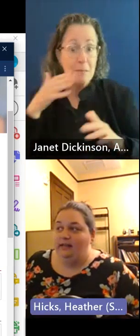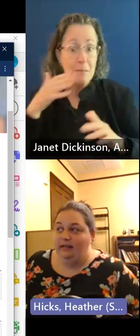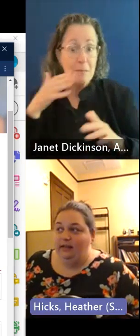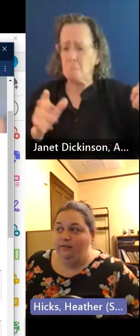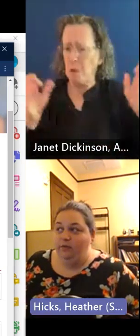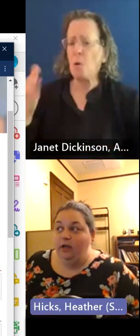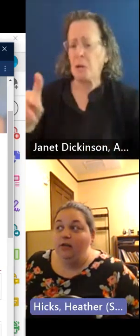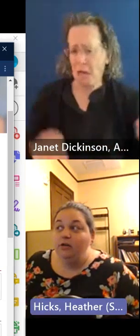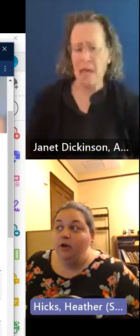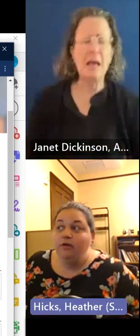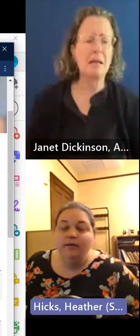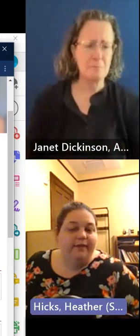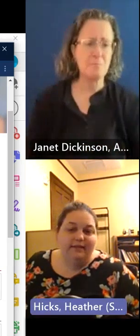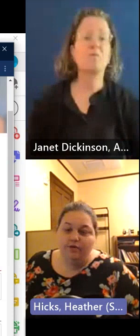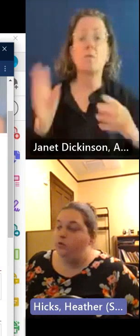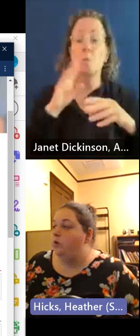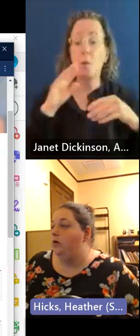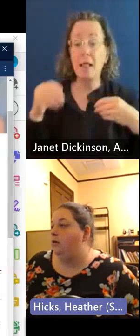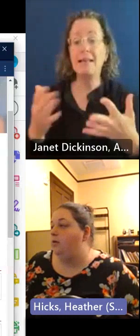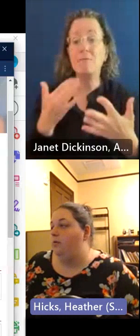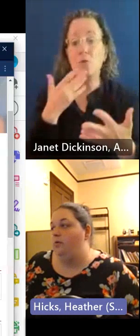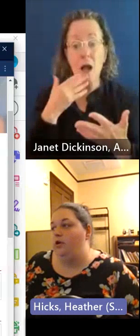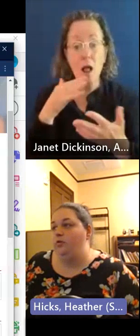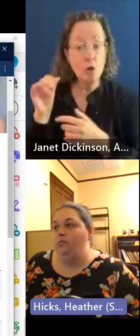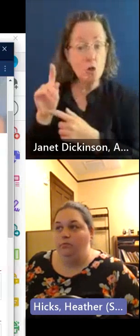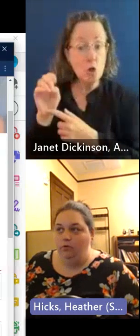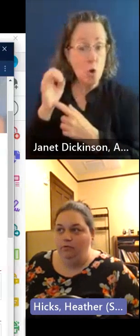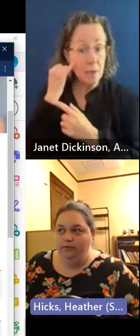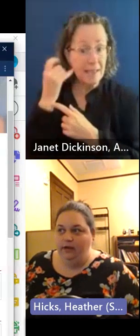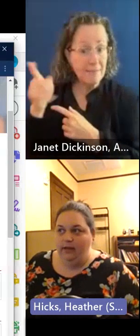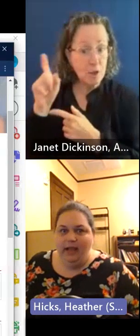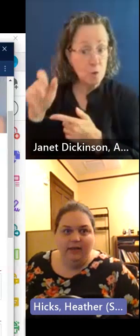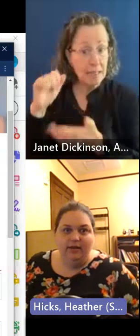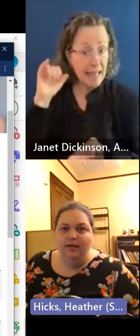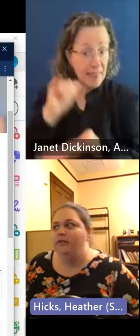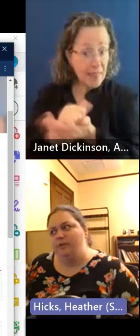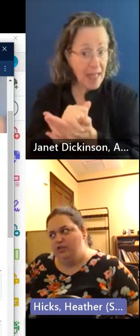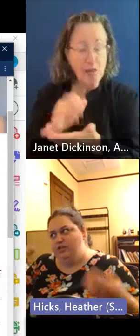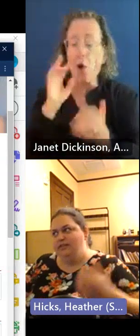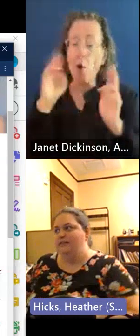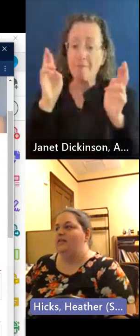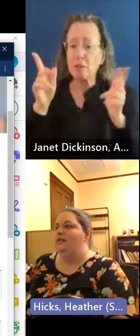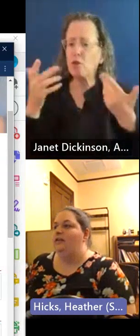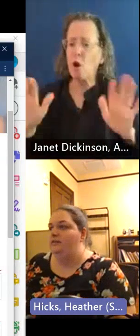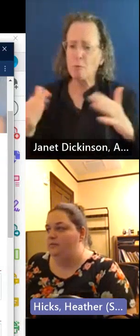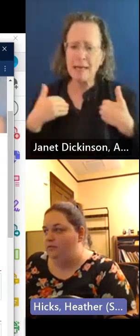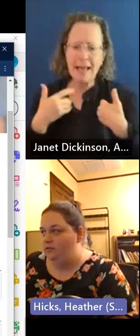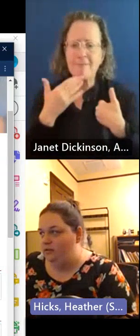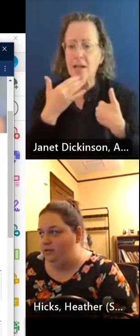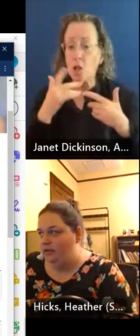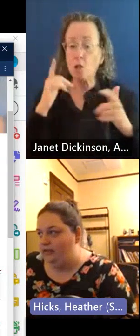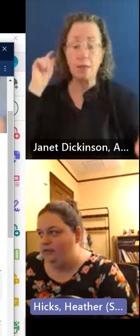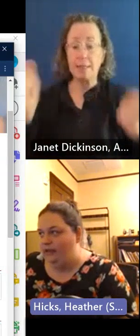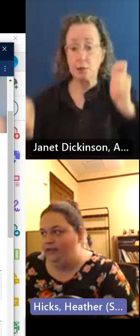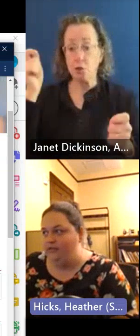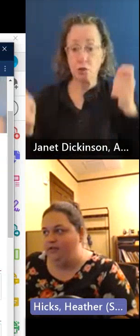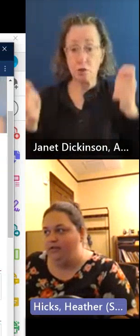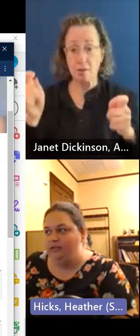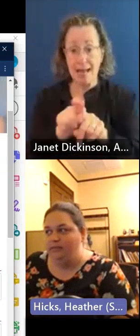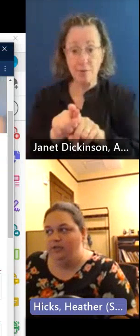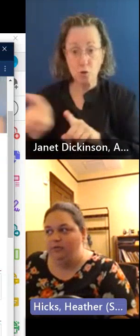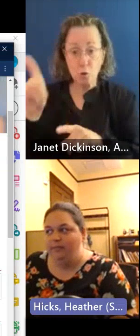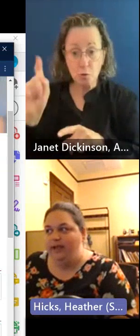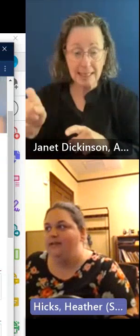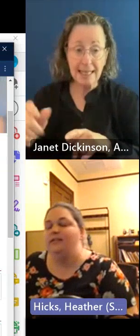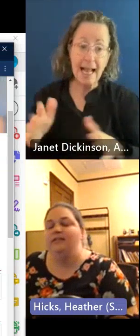And again, it's going to give you the color code if that's how you work, or you hopefully already had the color. You can adjust as needed, like the lightness or